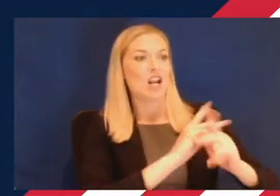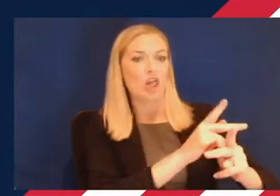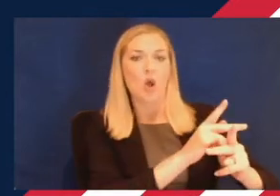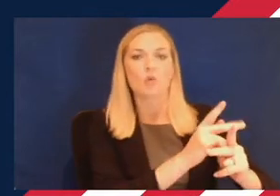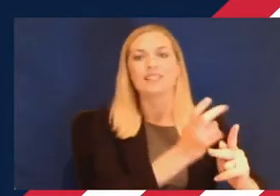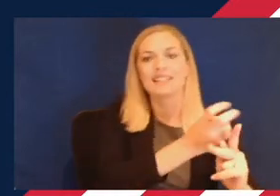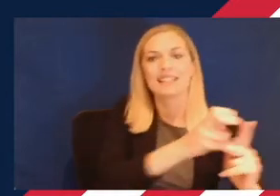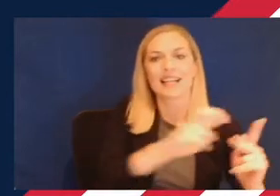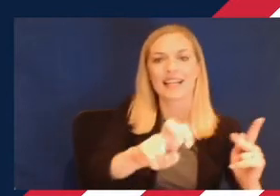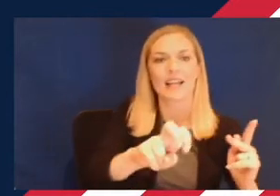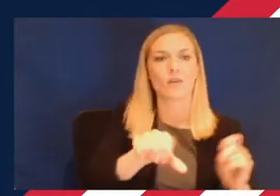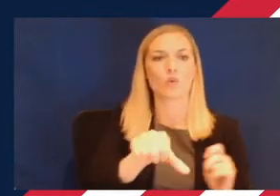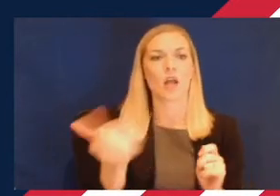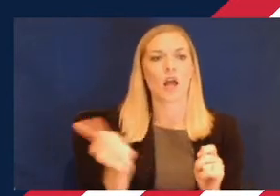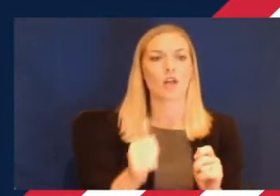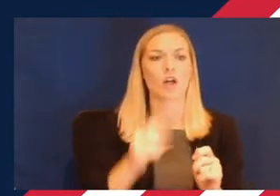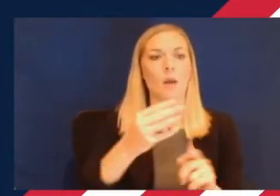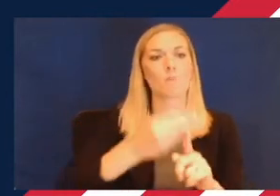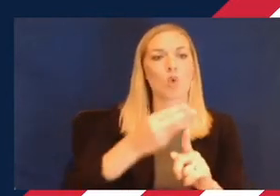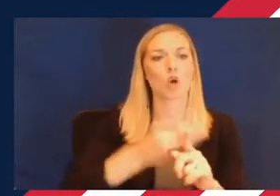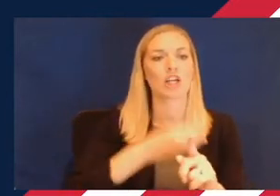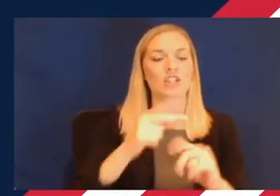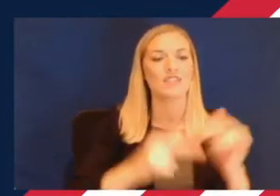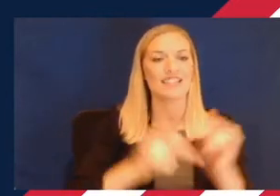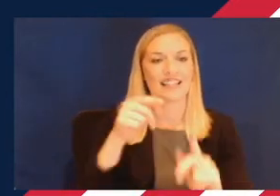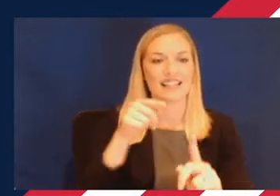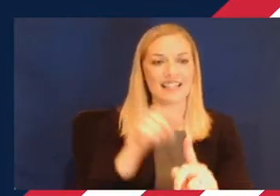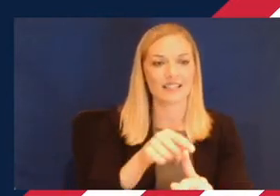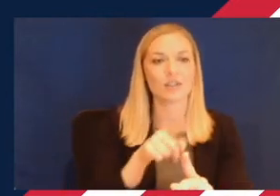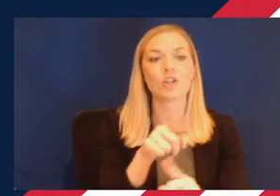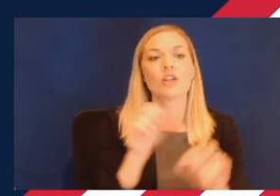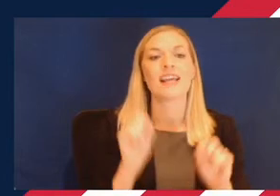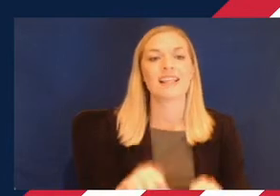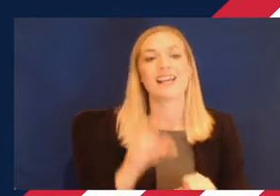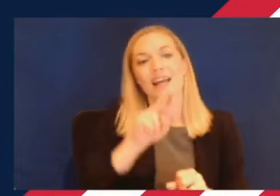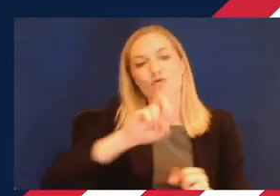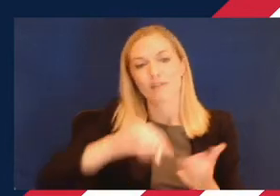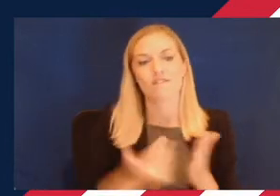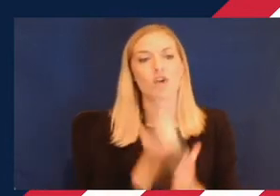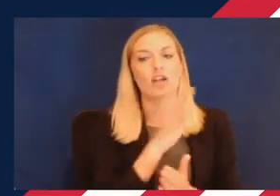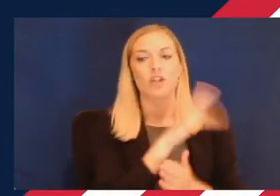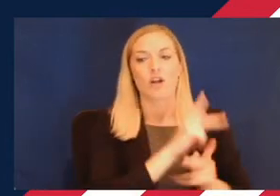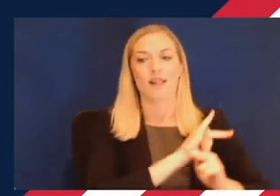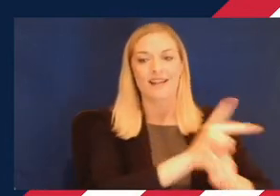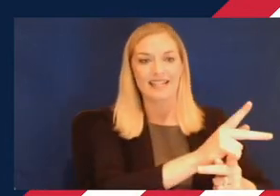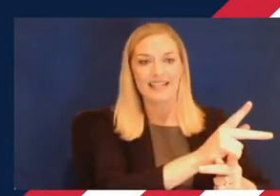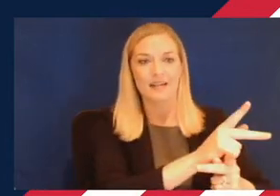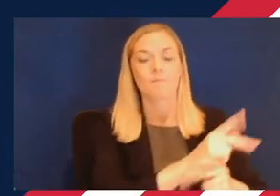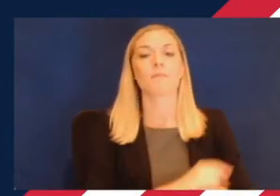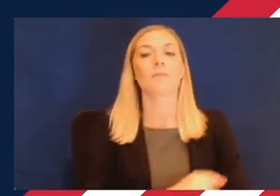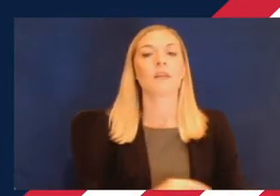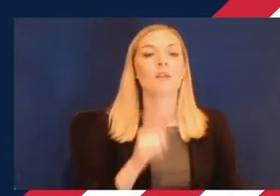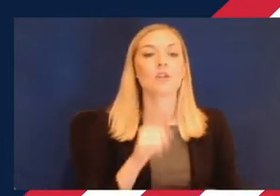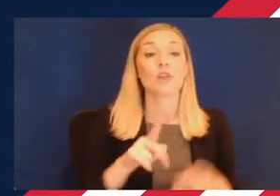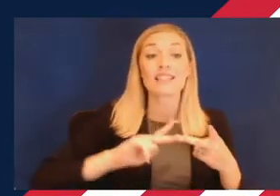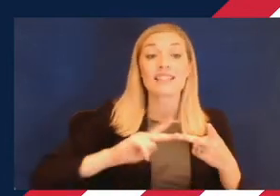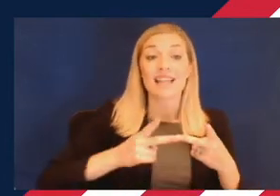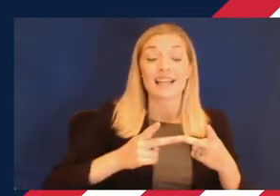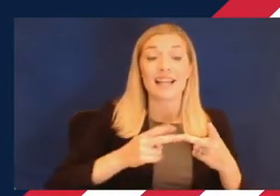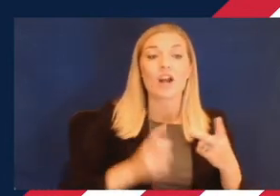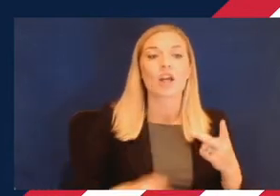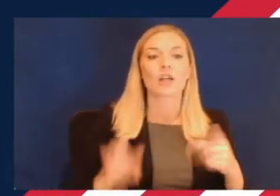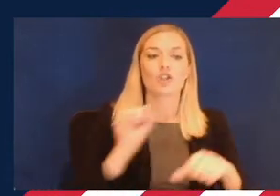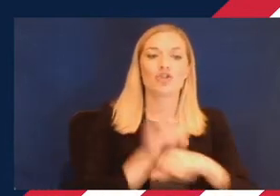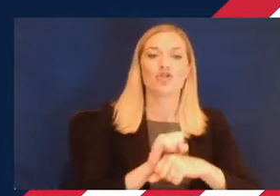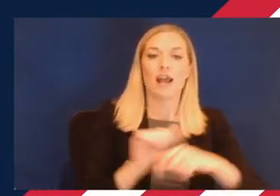securities. And that way they're refreshed and can continue lending. So that would help a lot. And the second area would be the job training programs I talked about.